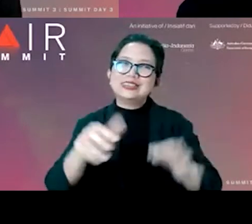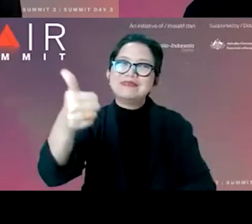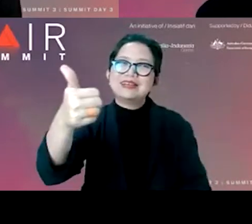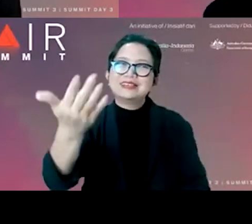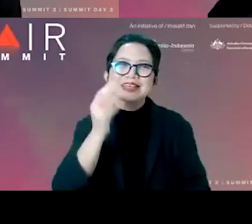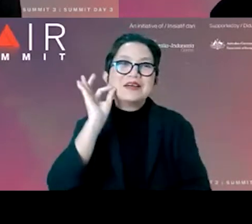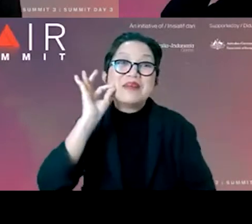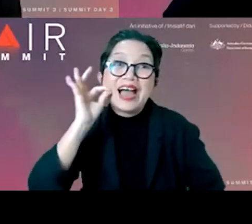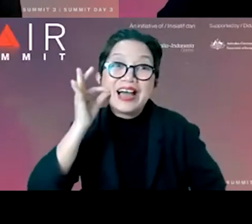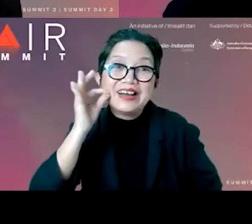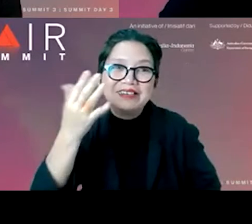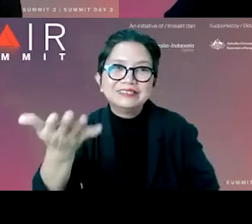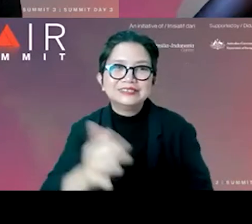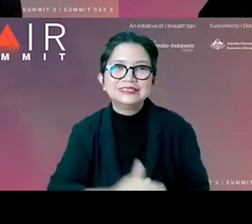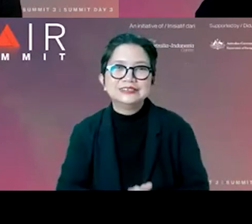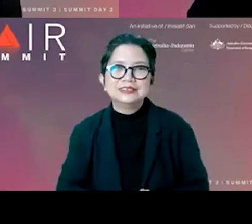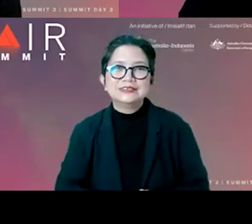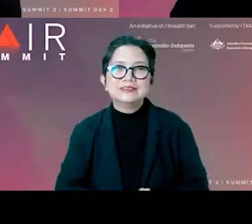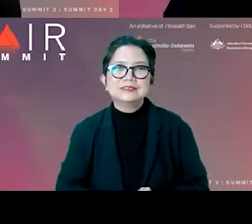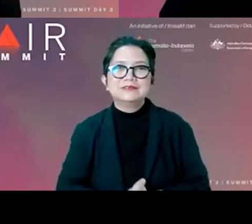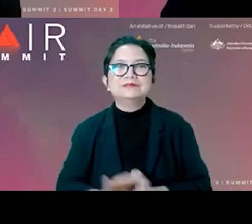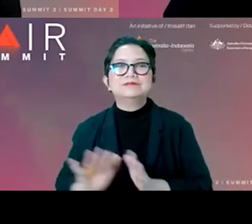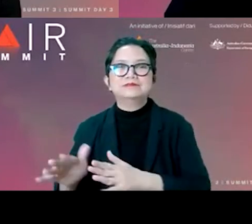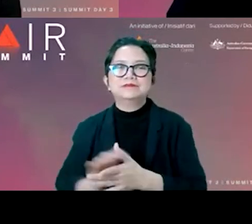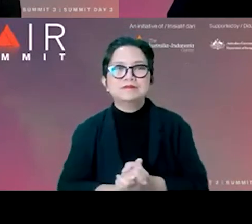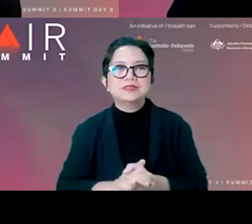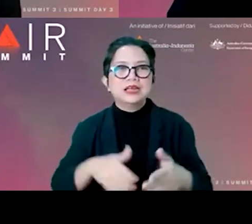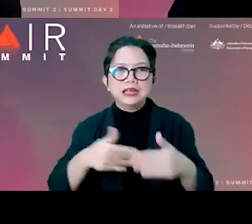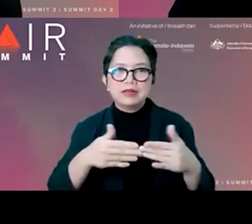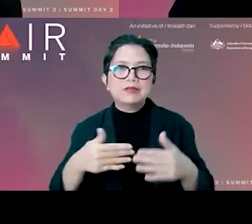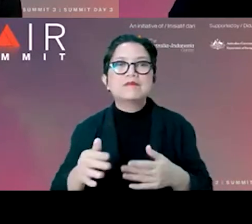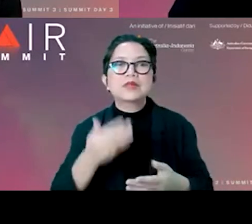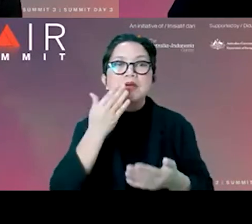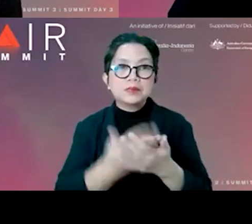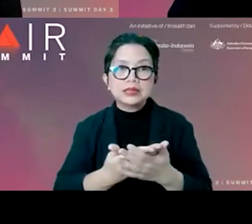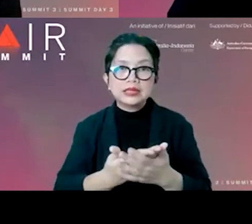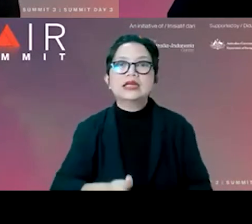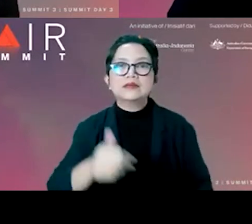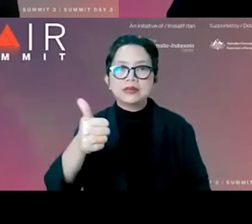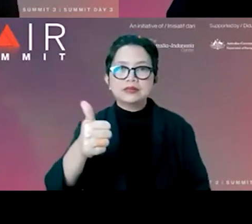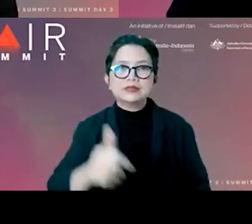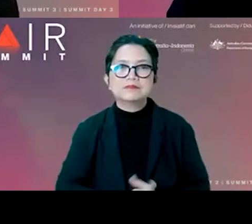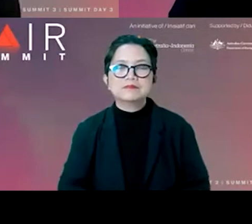good question. We can't have answers for everything. We just, need to keep trying.